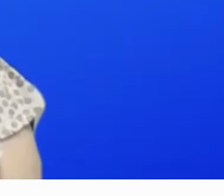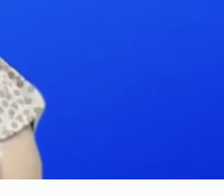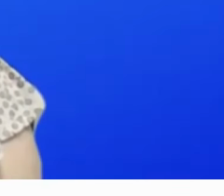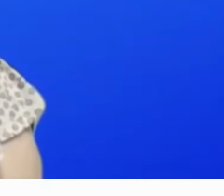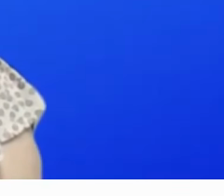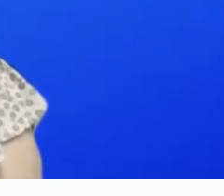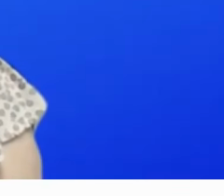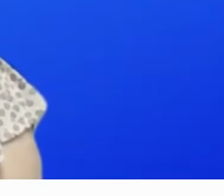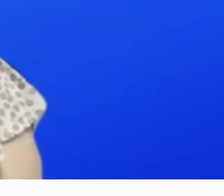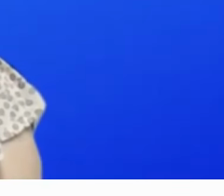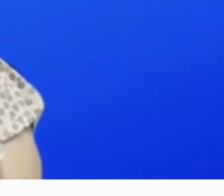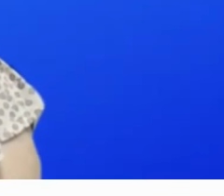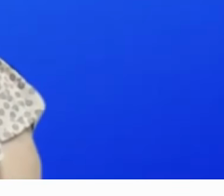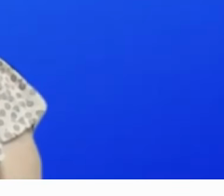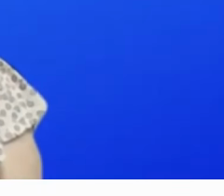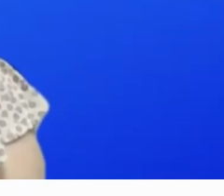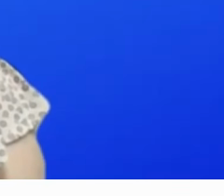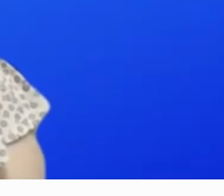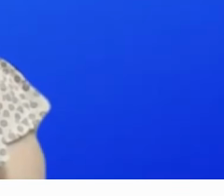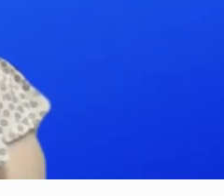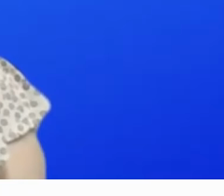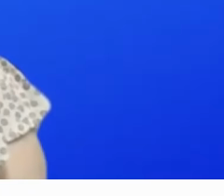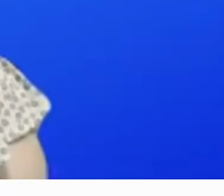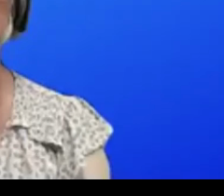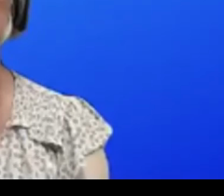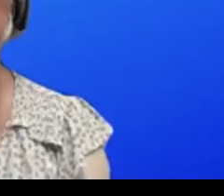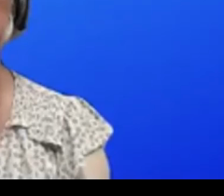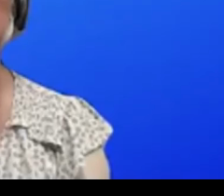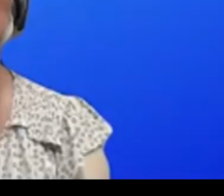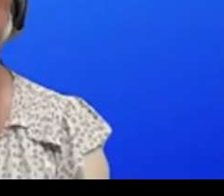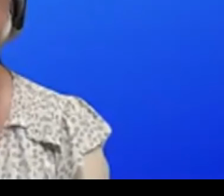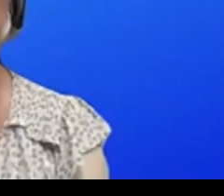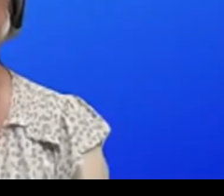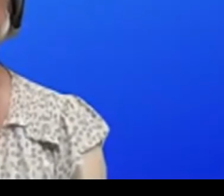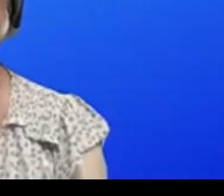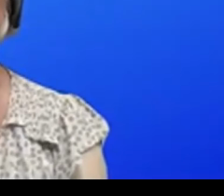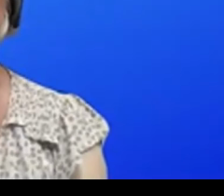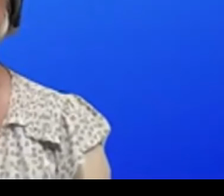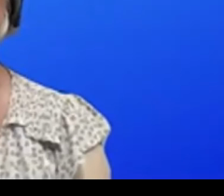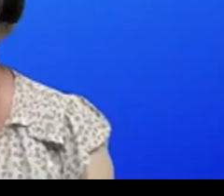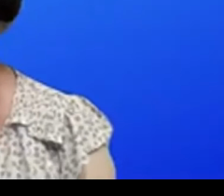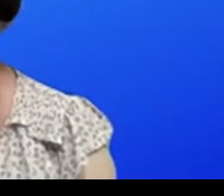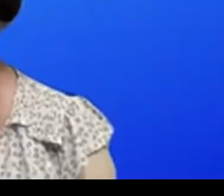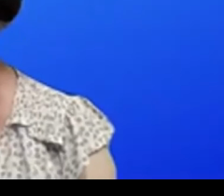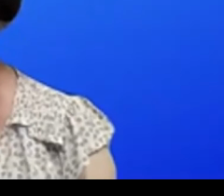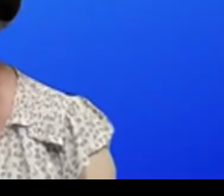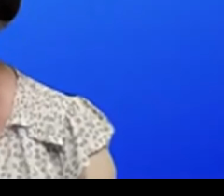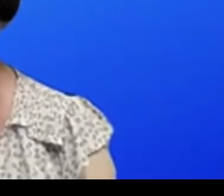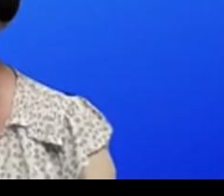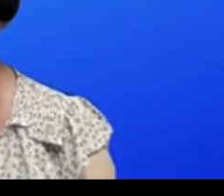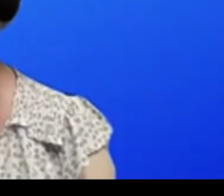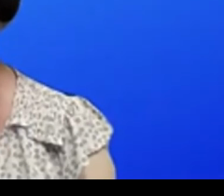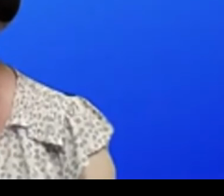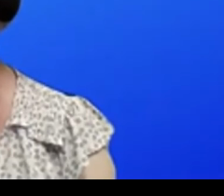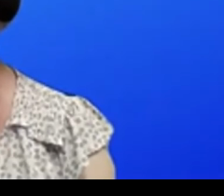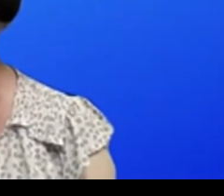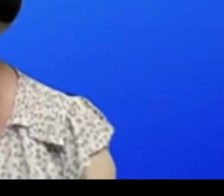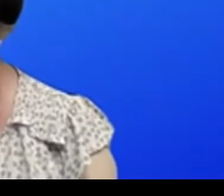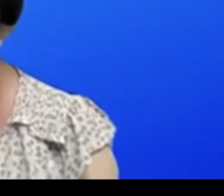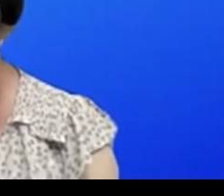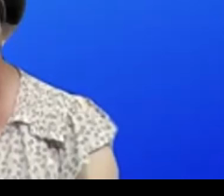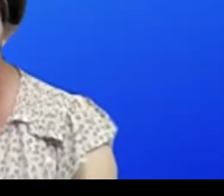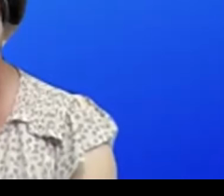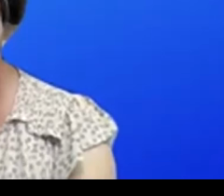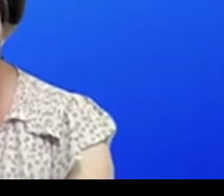solution. So, question for Maureen. You know, the Laura Long is very cool as a situation, but how